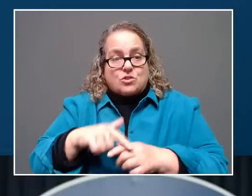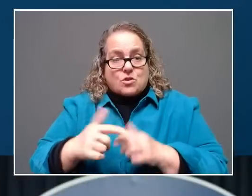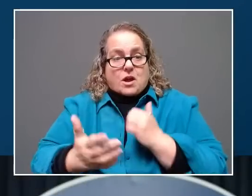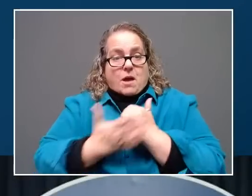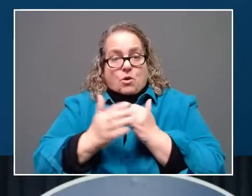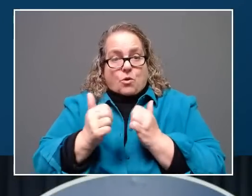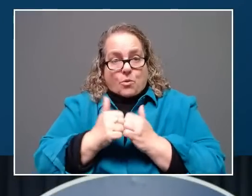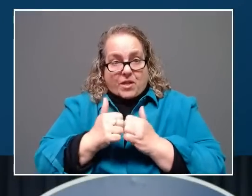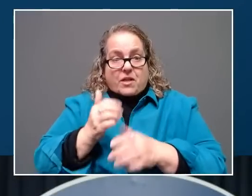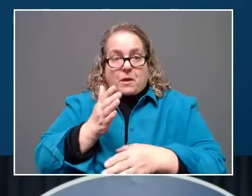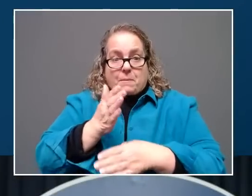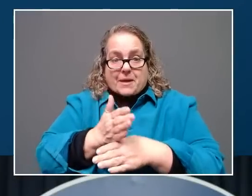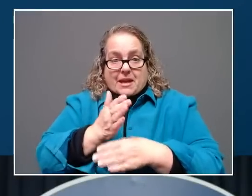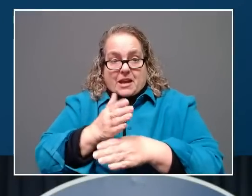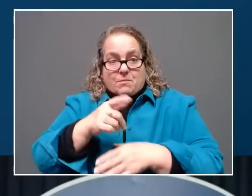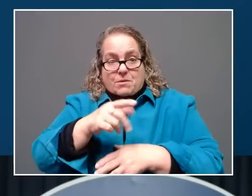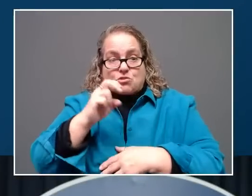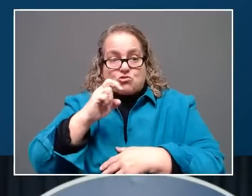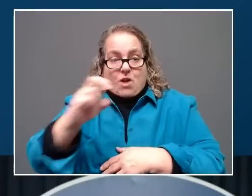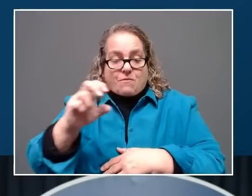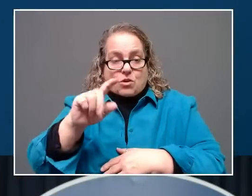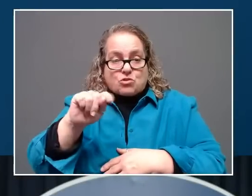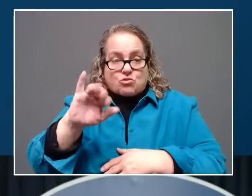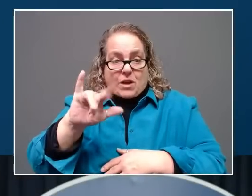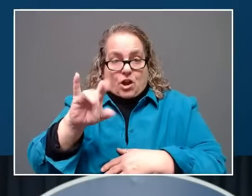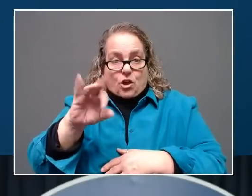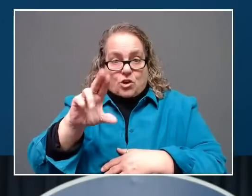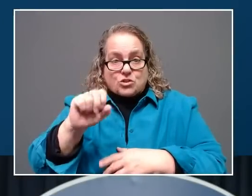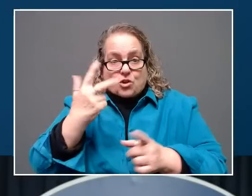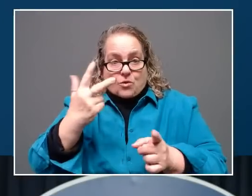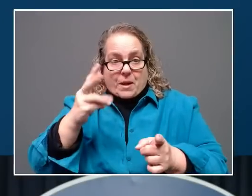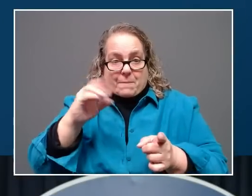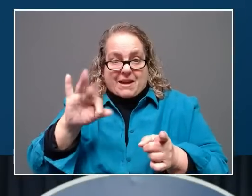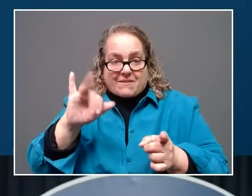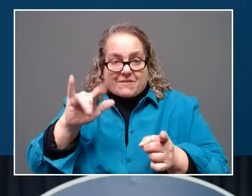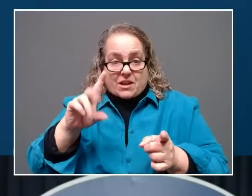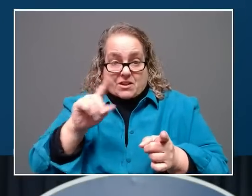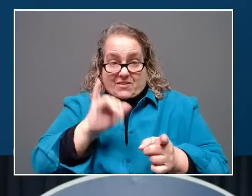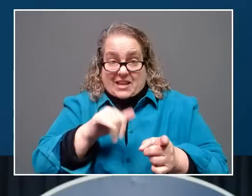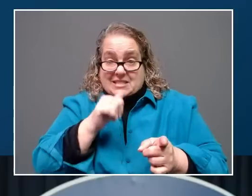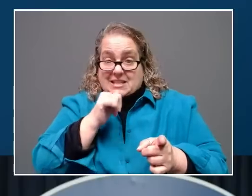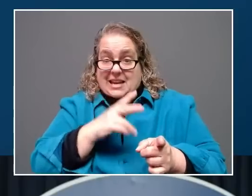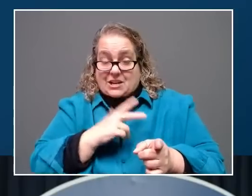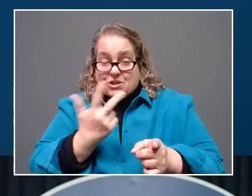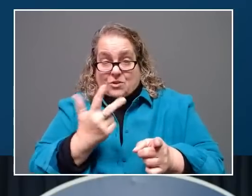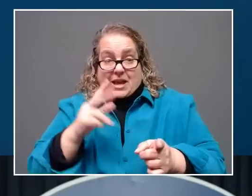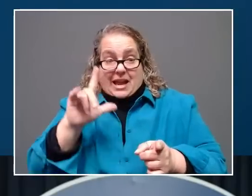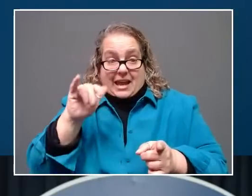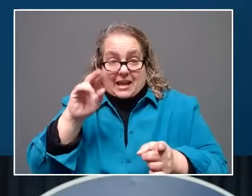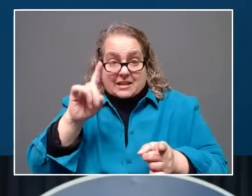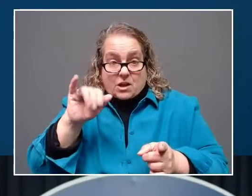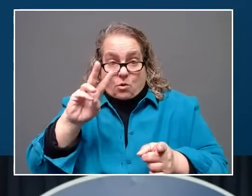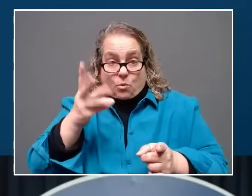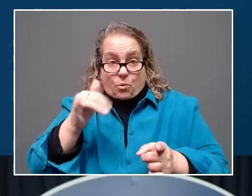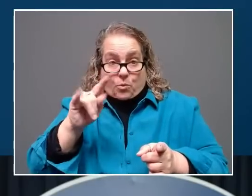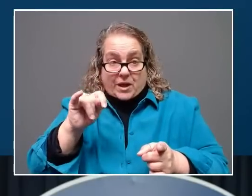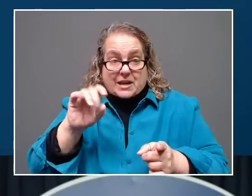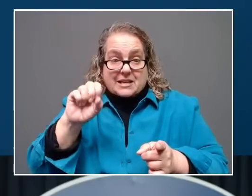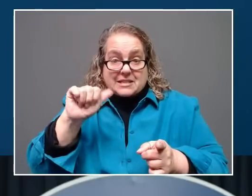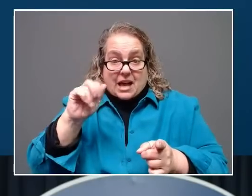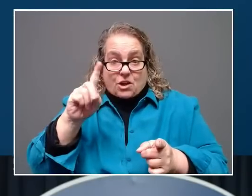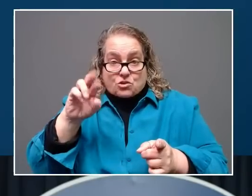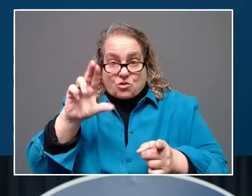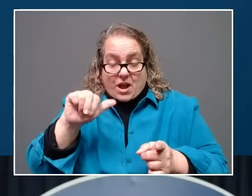here travel trailers to 3 Mayfield residents. All right, these ladies are Linda Witt, Sandra Egner,